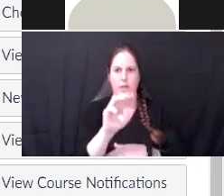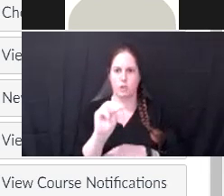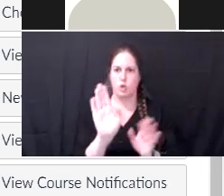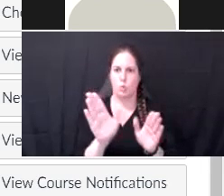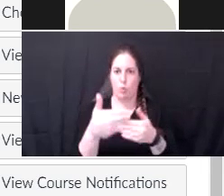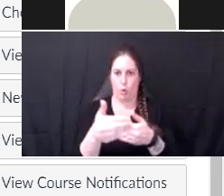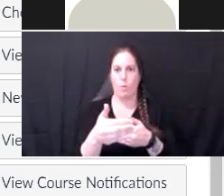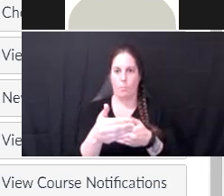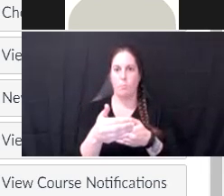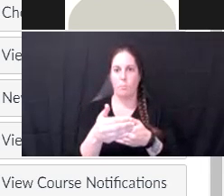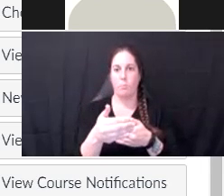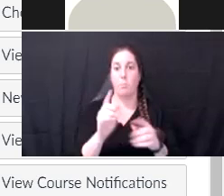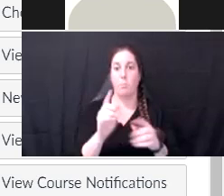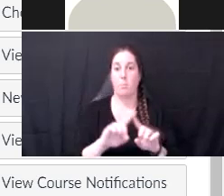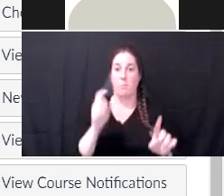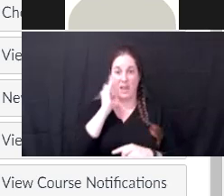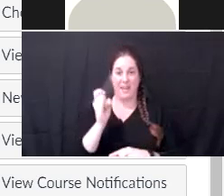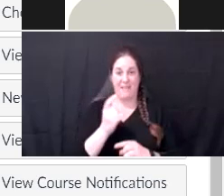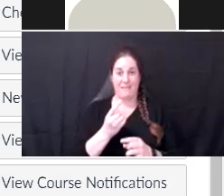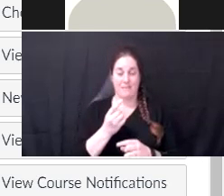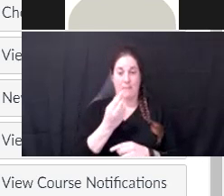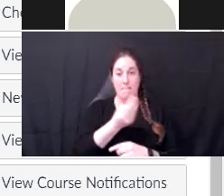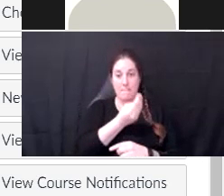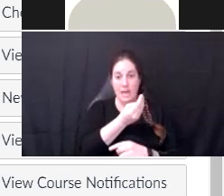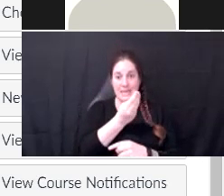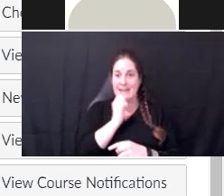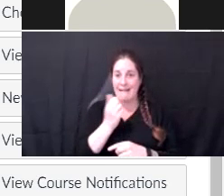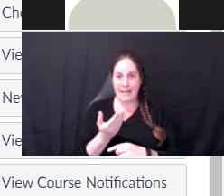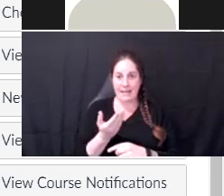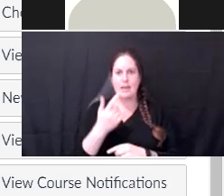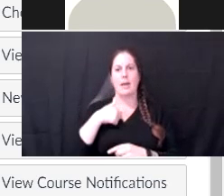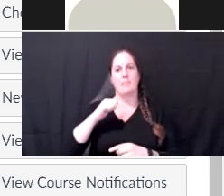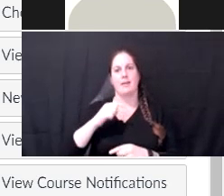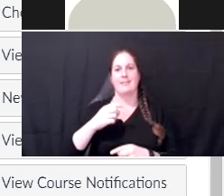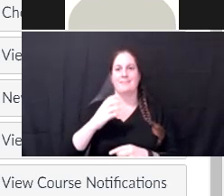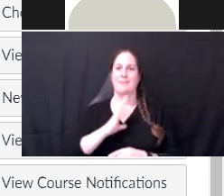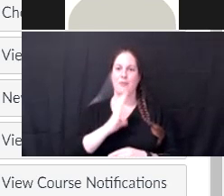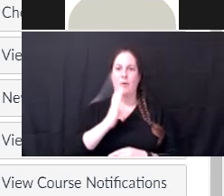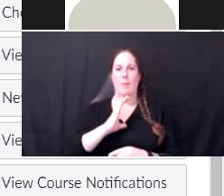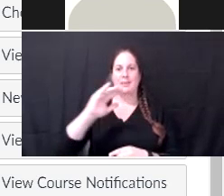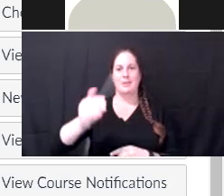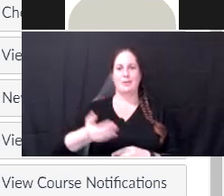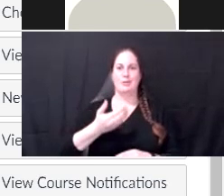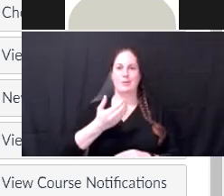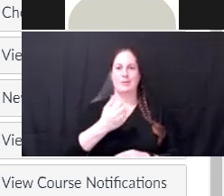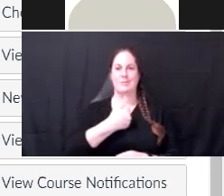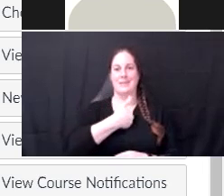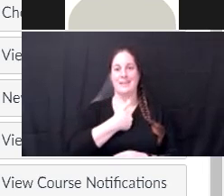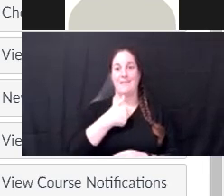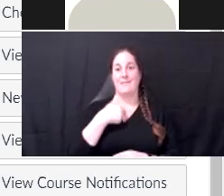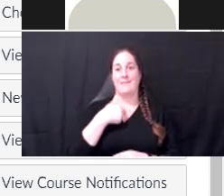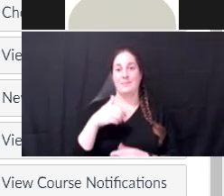For those of you who weren't here Monday, let me formally introduce myself. I'm Dr. Zenon. I am